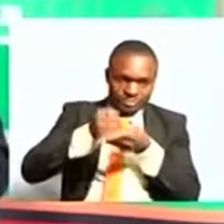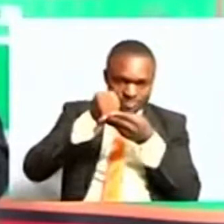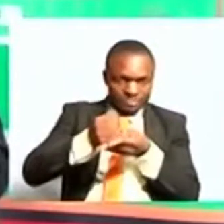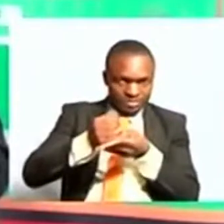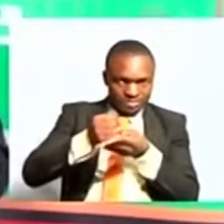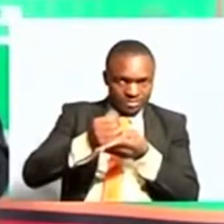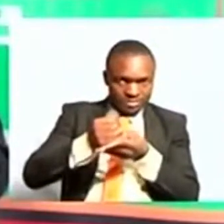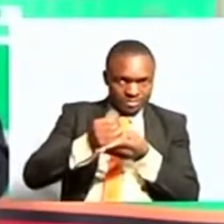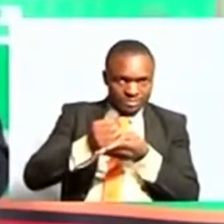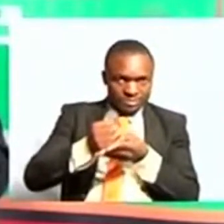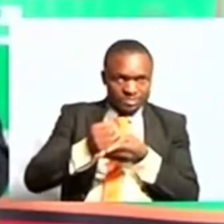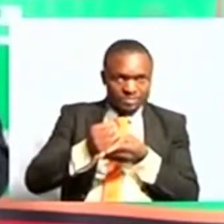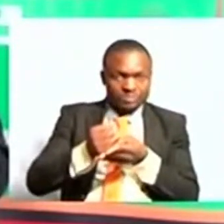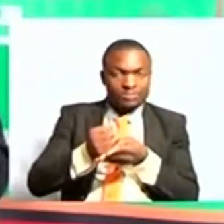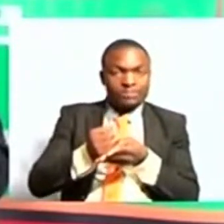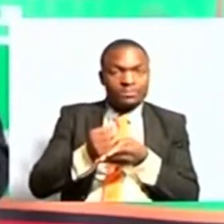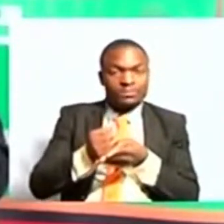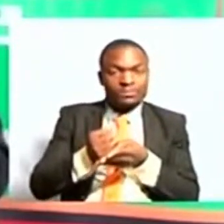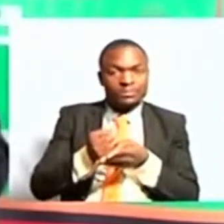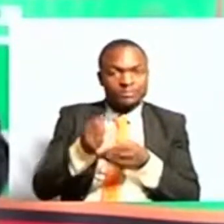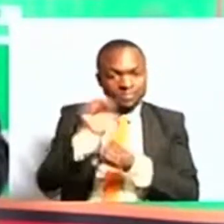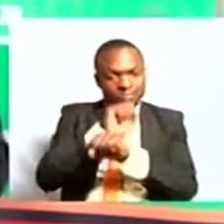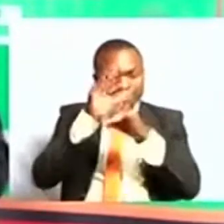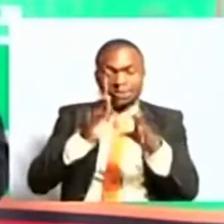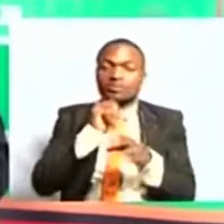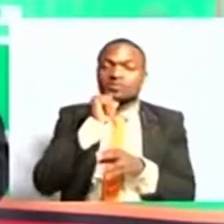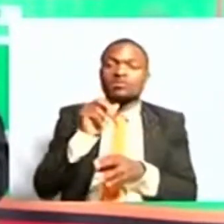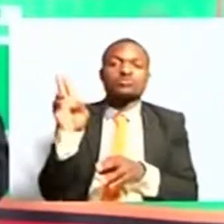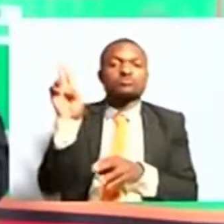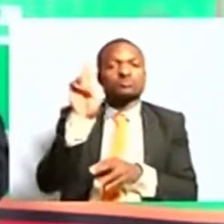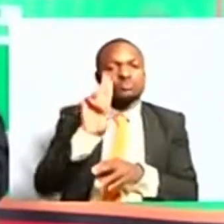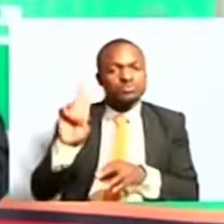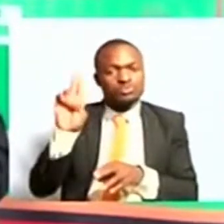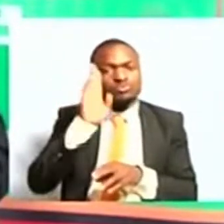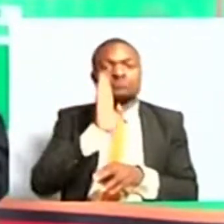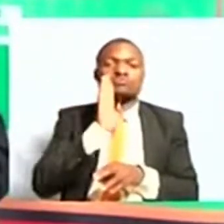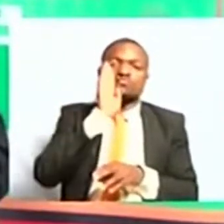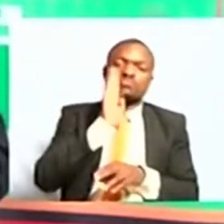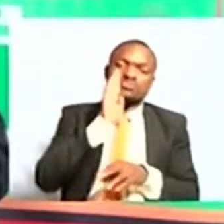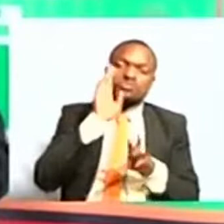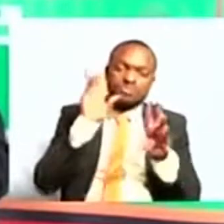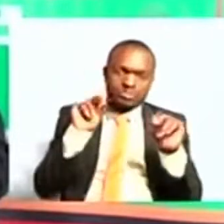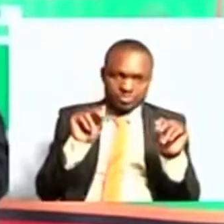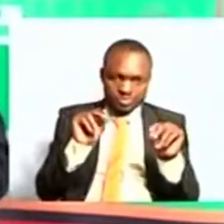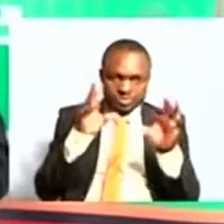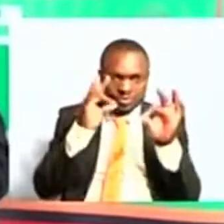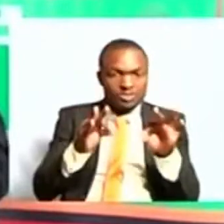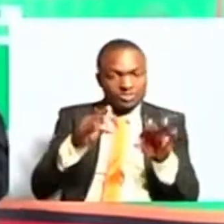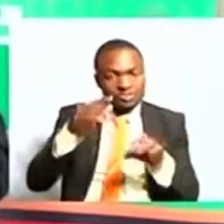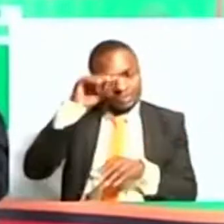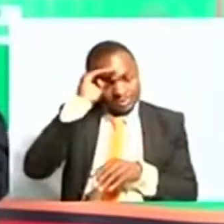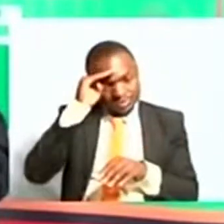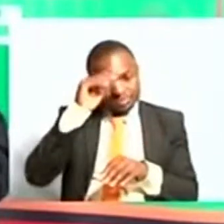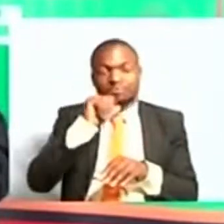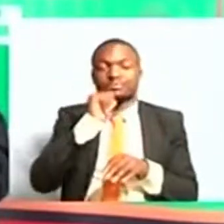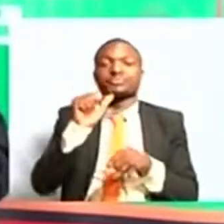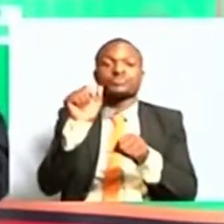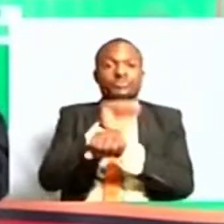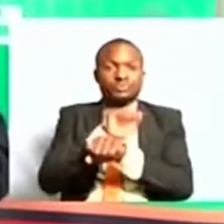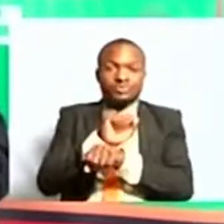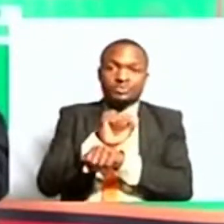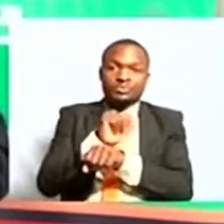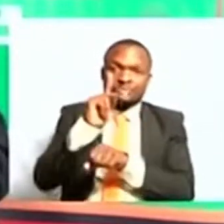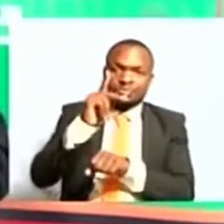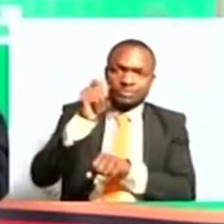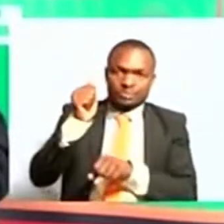on drivers not to use alcohol and drive under the influence of alcohol or other intoxicating substances. Yes, Mr.